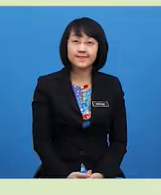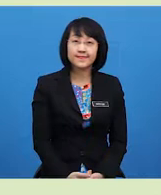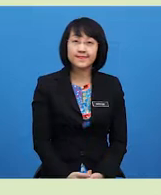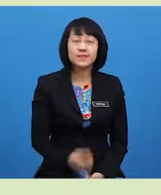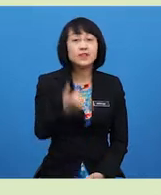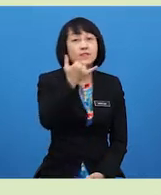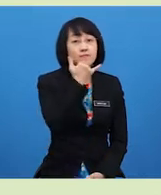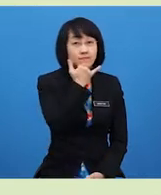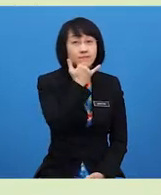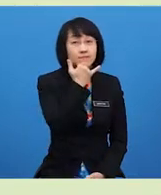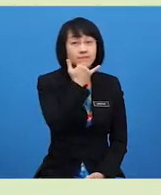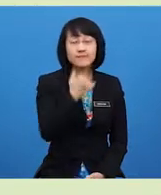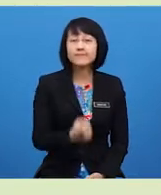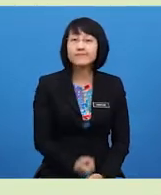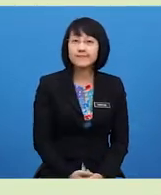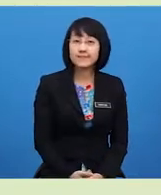It's false.